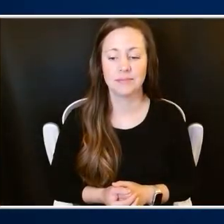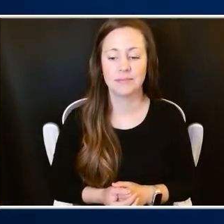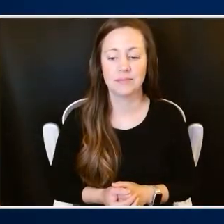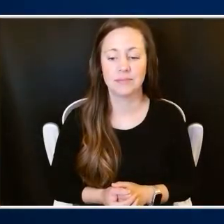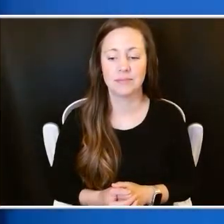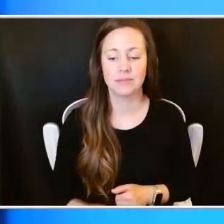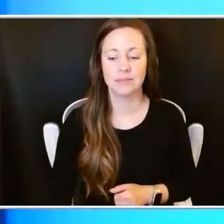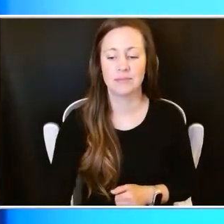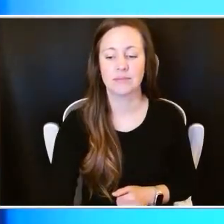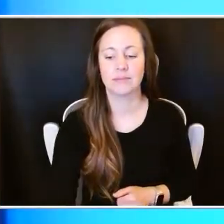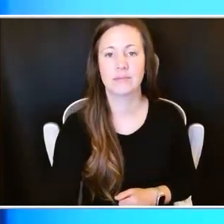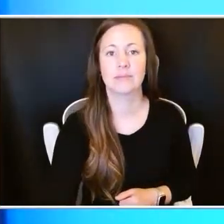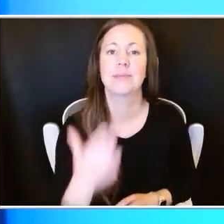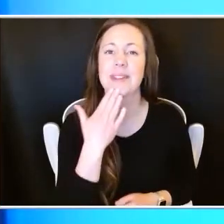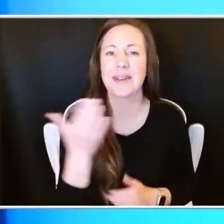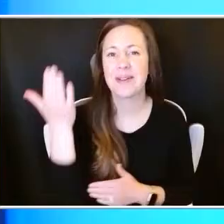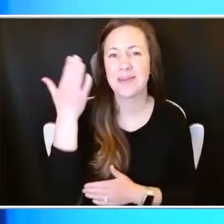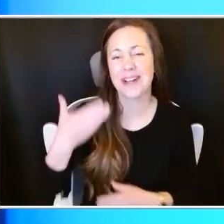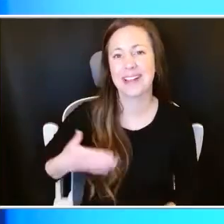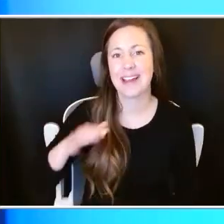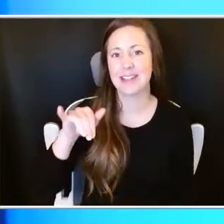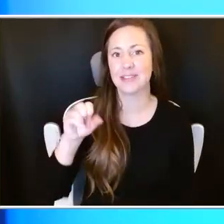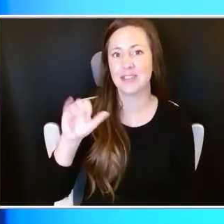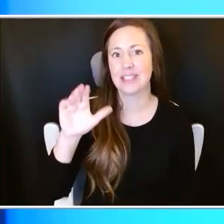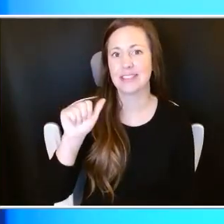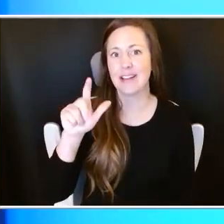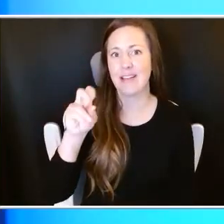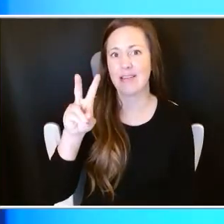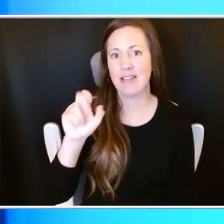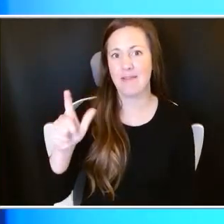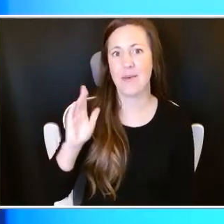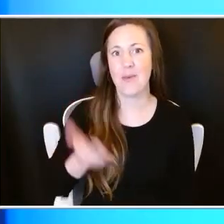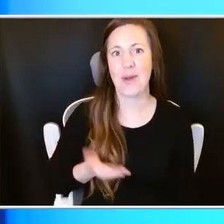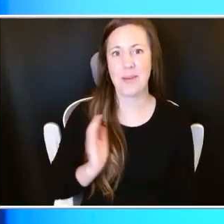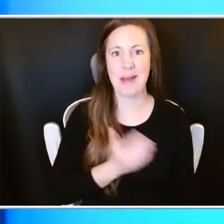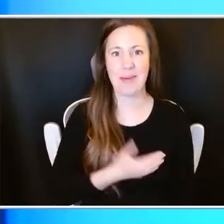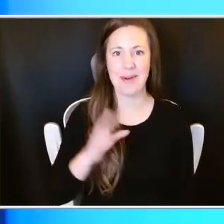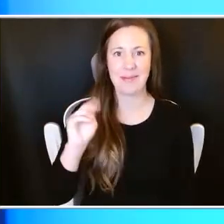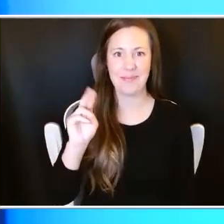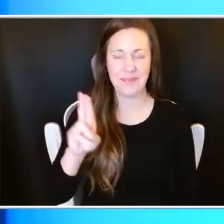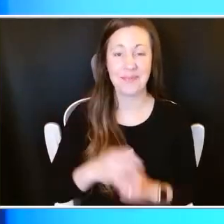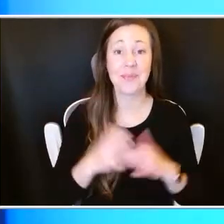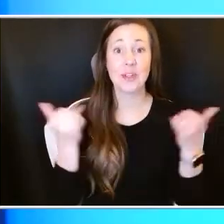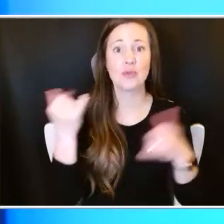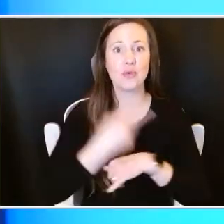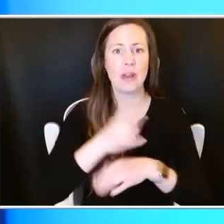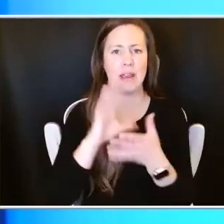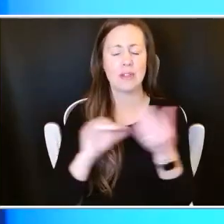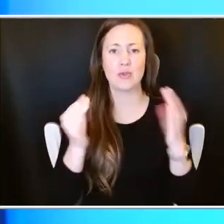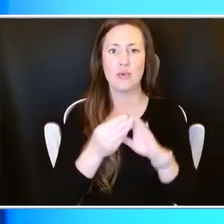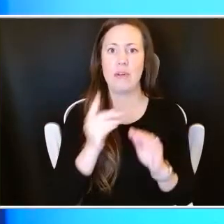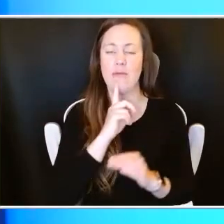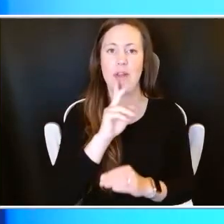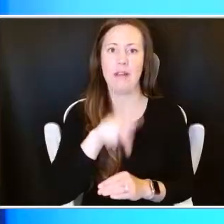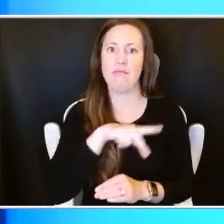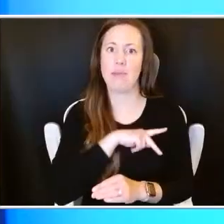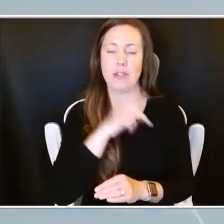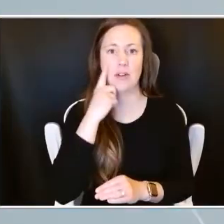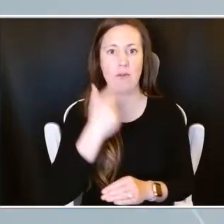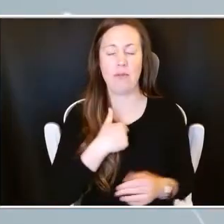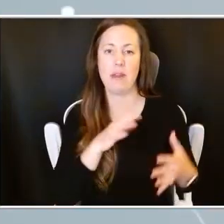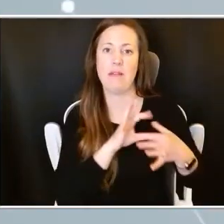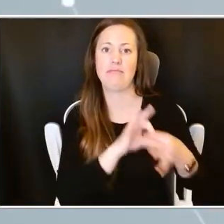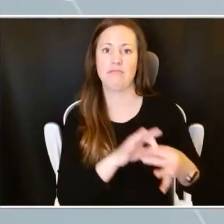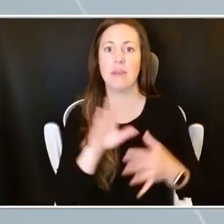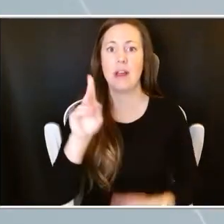Good morning, I'm Jessica Lovell, and welcome to the Morning Medical Update. Today's story is a personal one for me. Kathy Kirby is